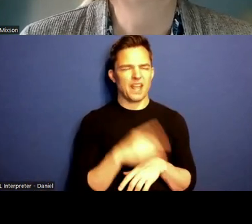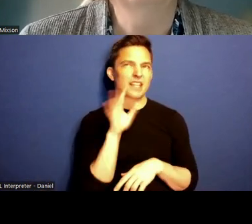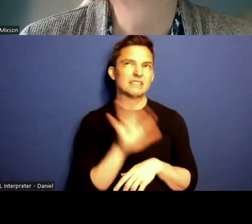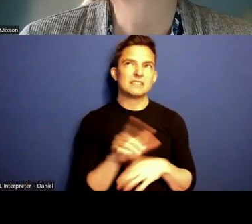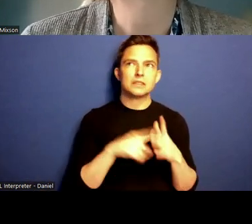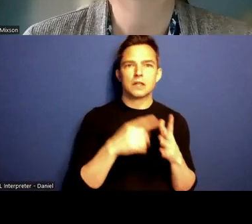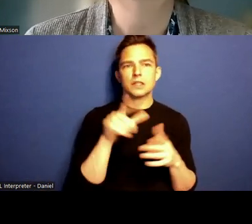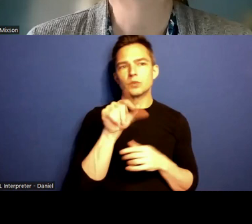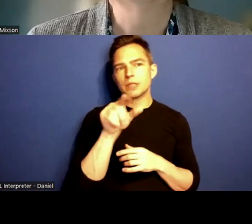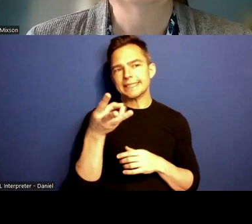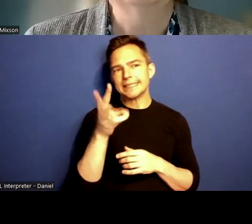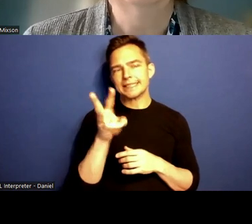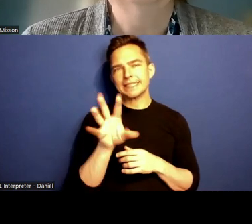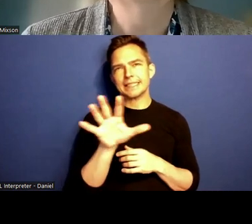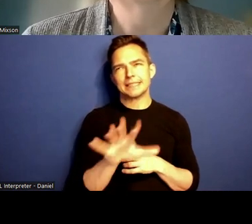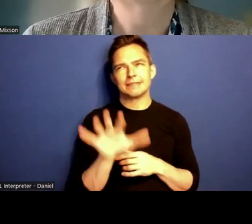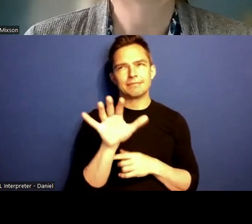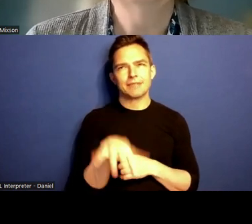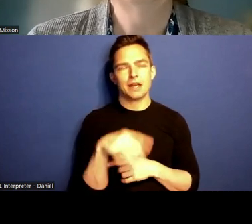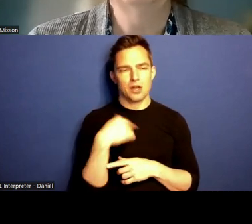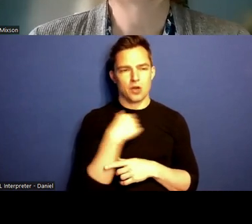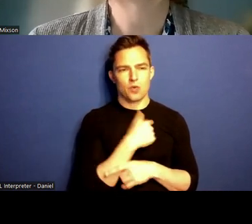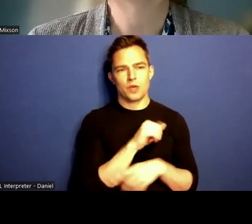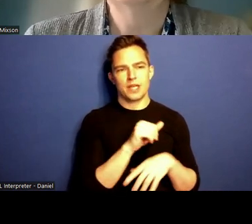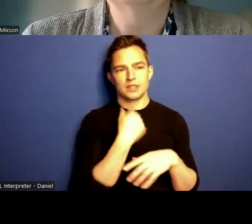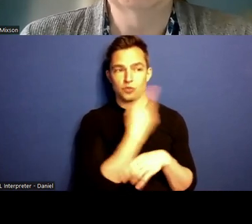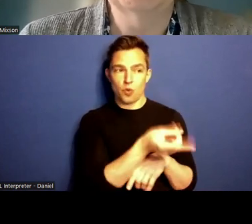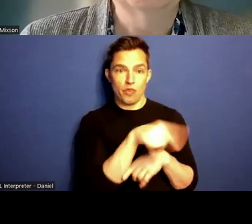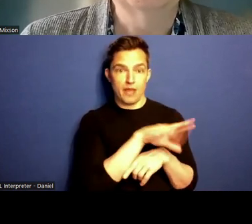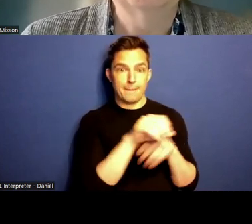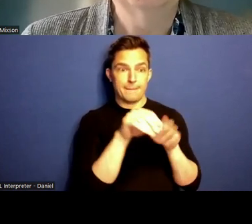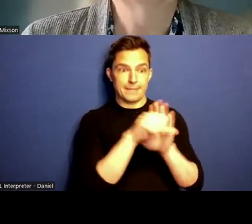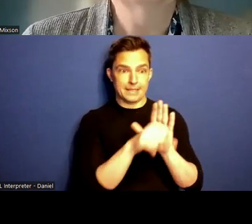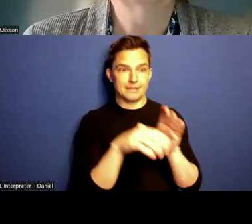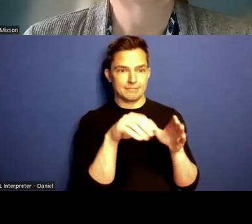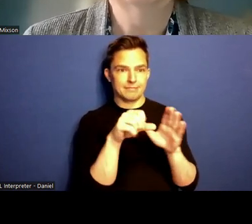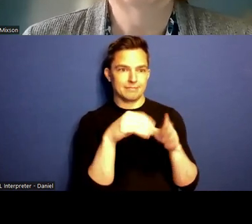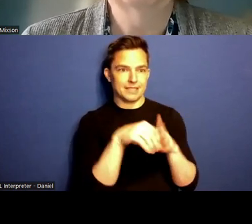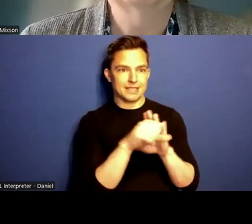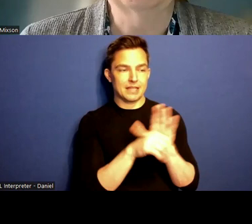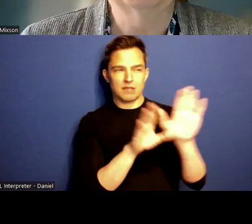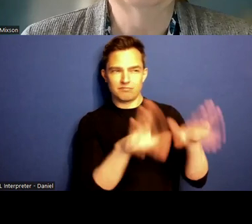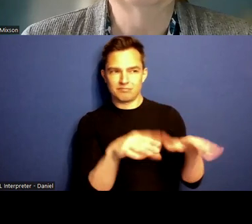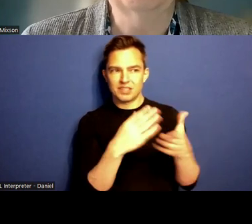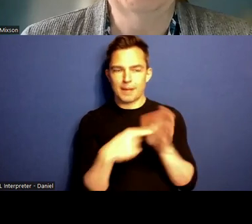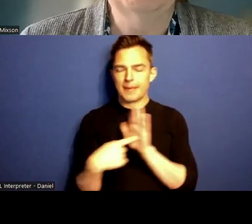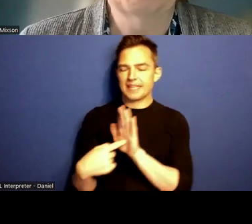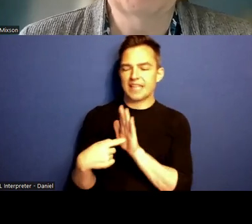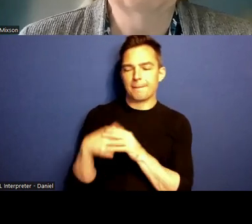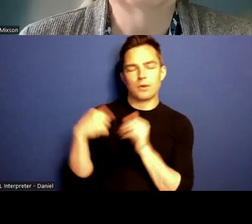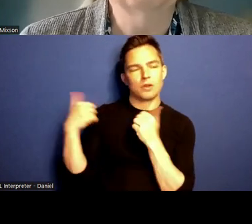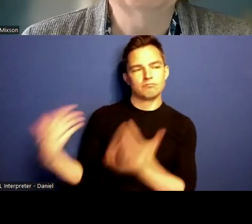in 2016. And what we said to them basically in essence are, here are some examples of